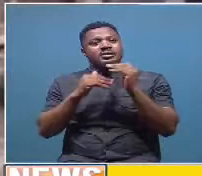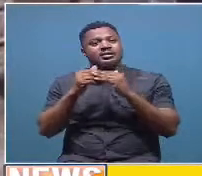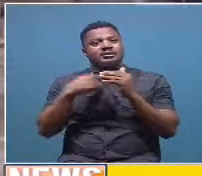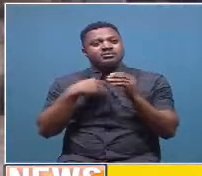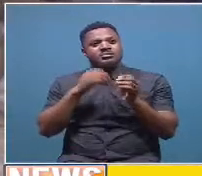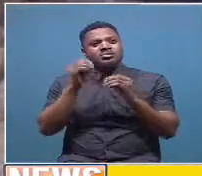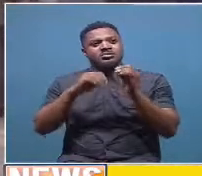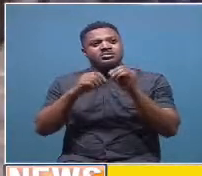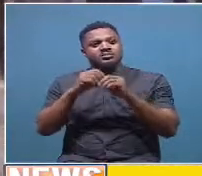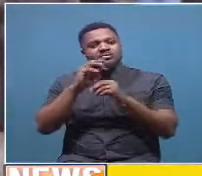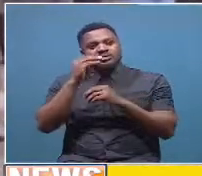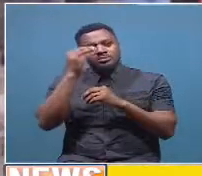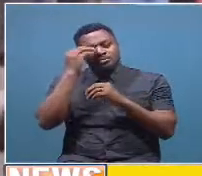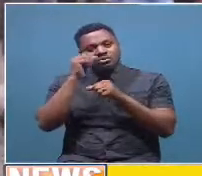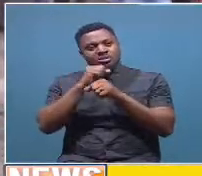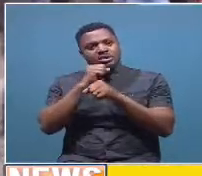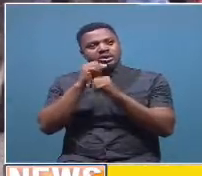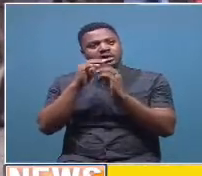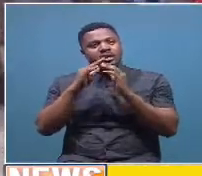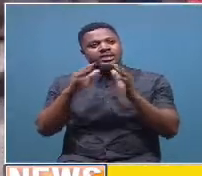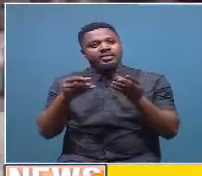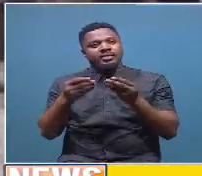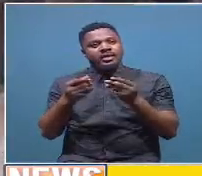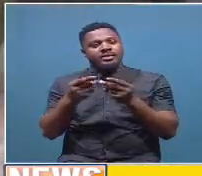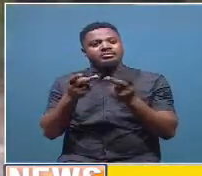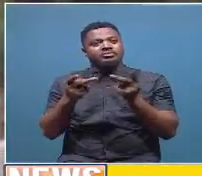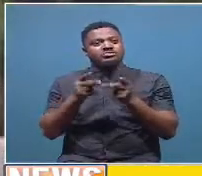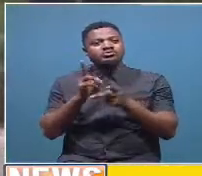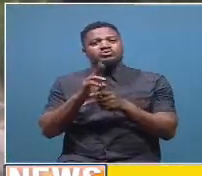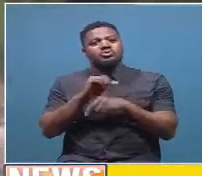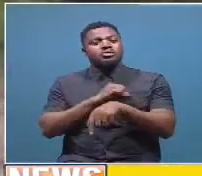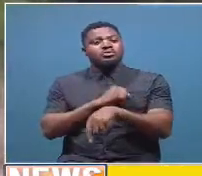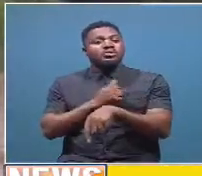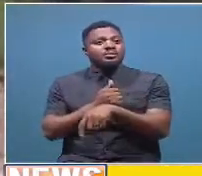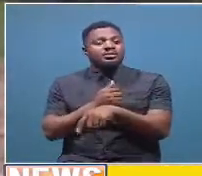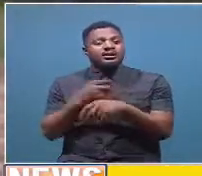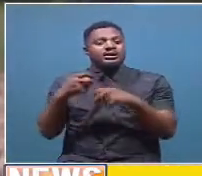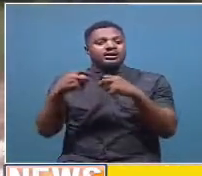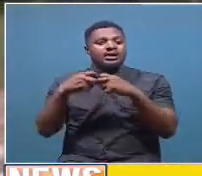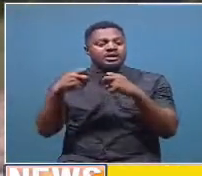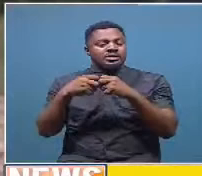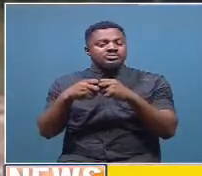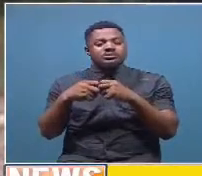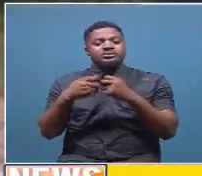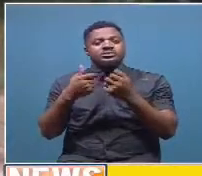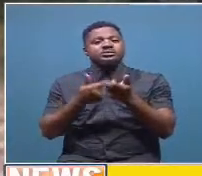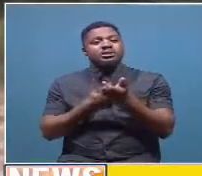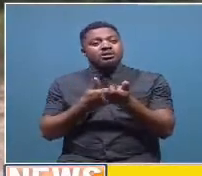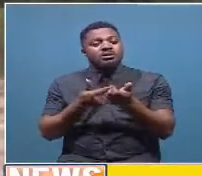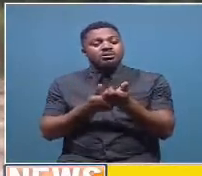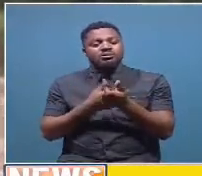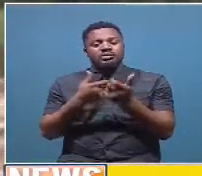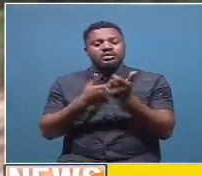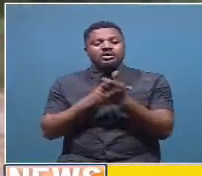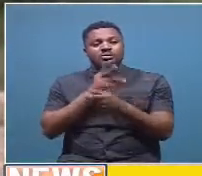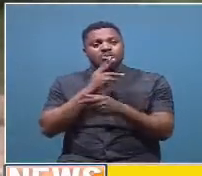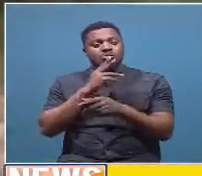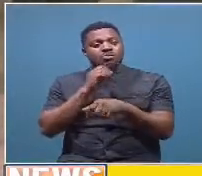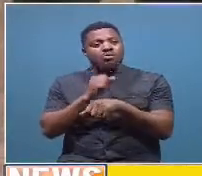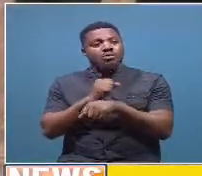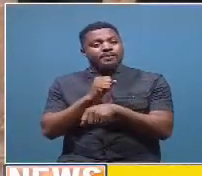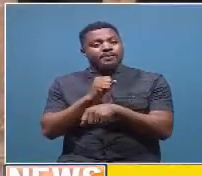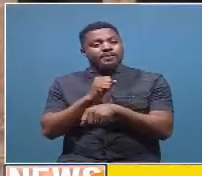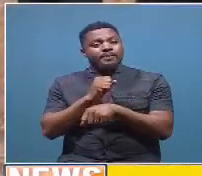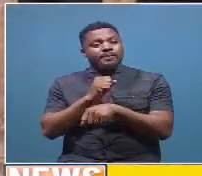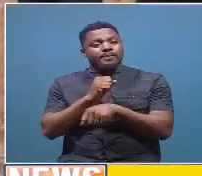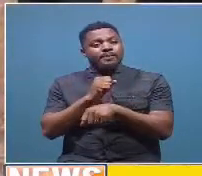inputs from the Ministry of Works and Housing, Land and Spatial Use Authority, Electricity Company of Ghana, Ghana Water Company, and